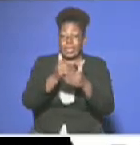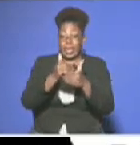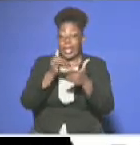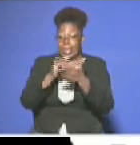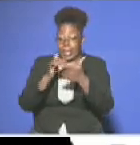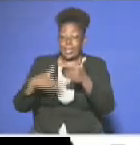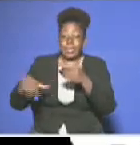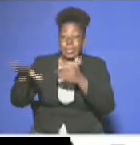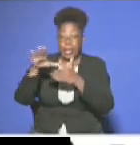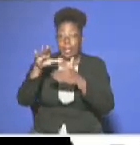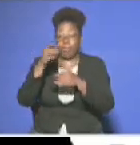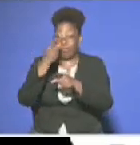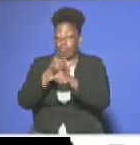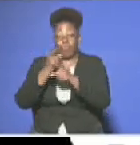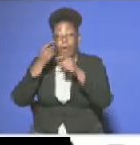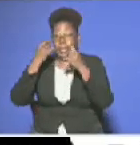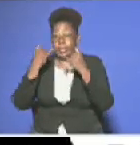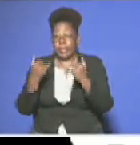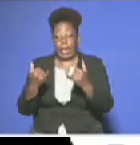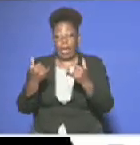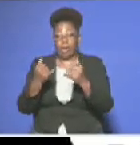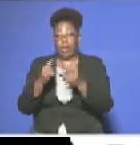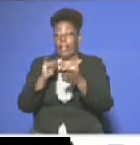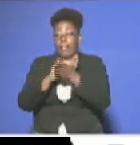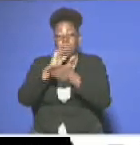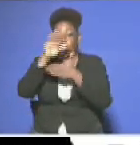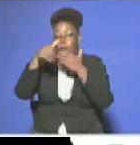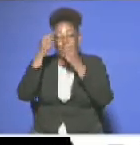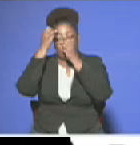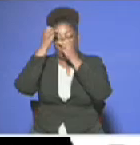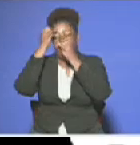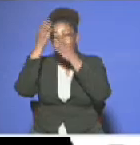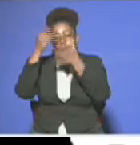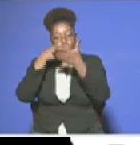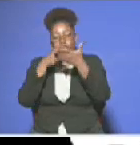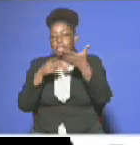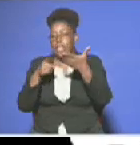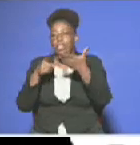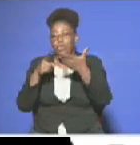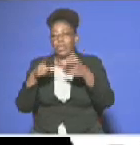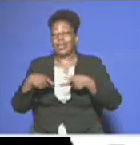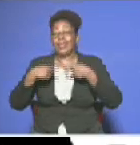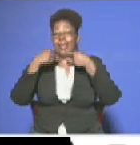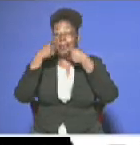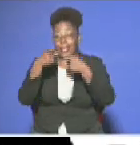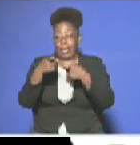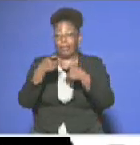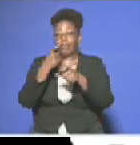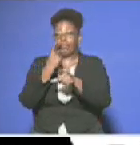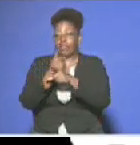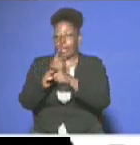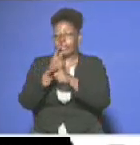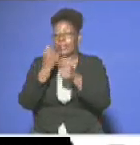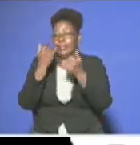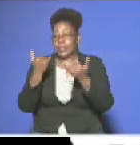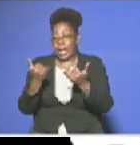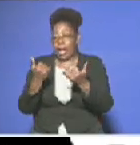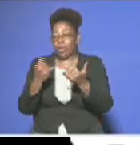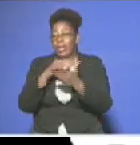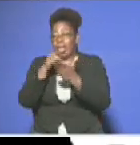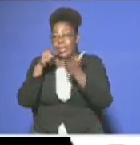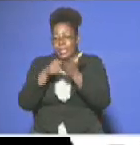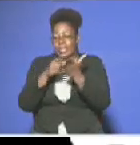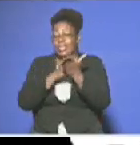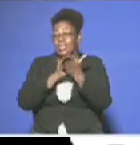the scene at this moment. However, that is all the information or details we can provide to you at this time. Again, this is, of course,